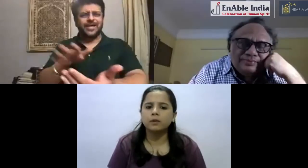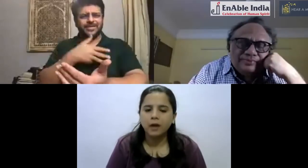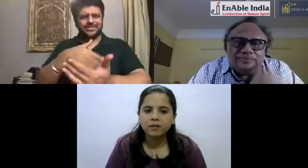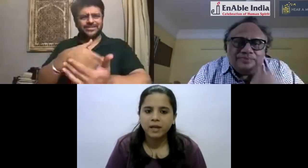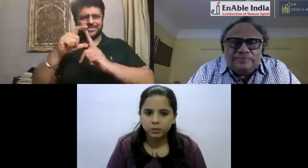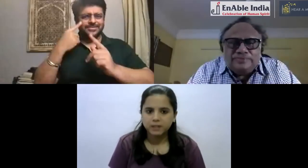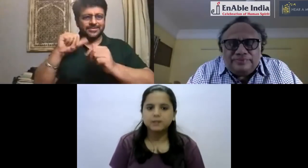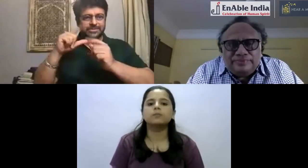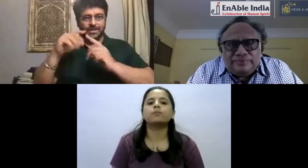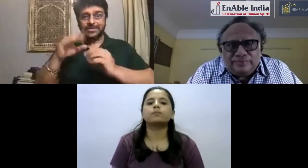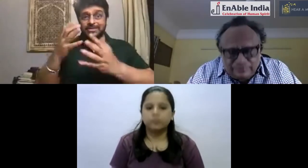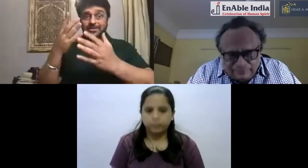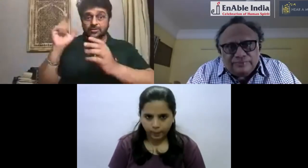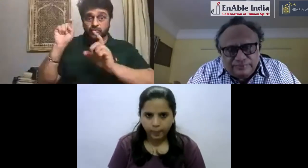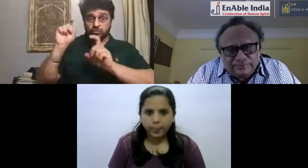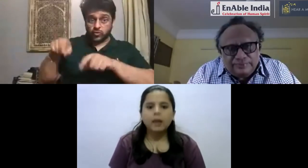people, have diabetes